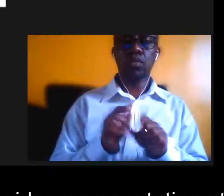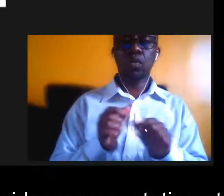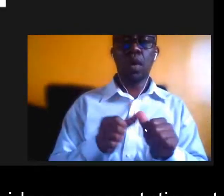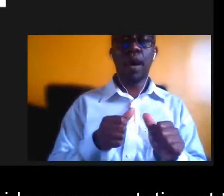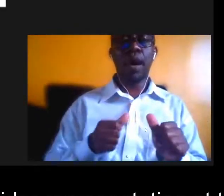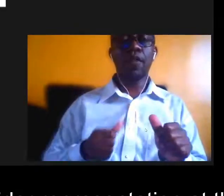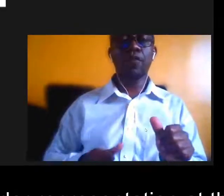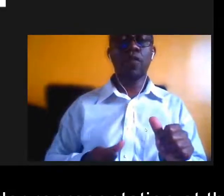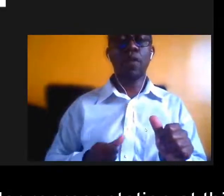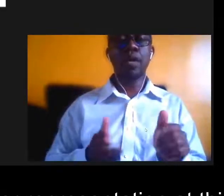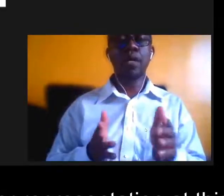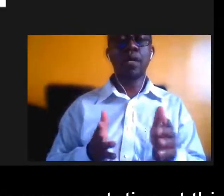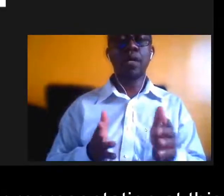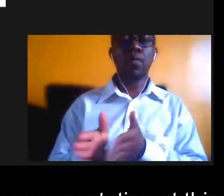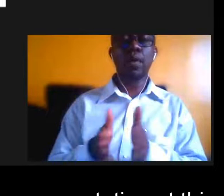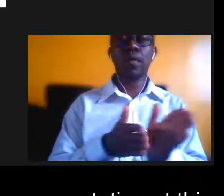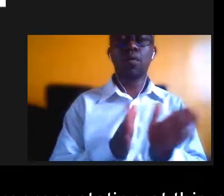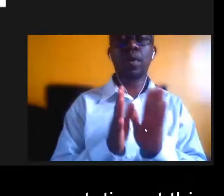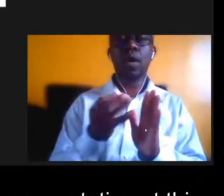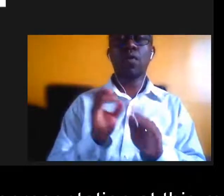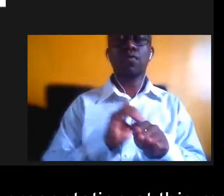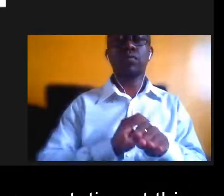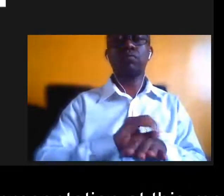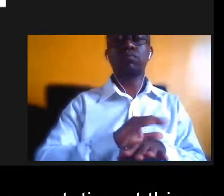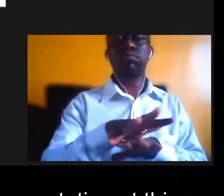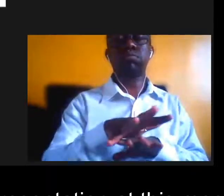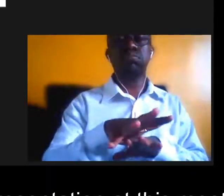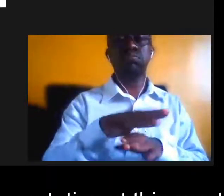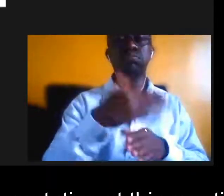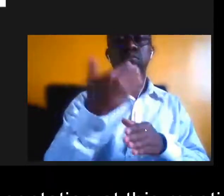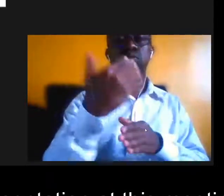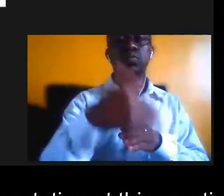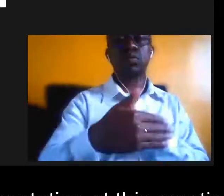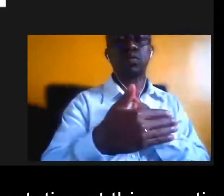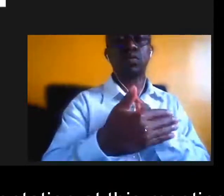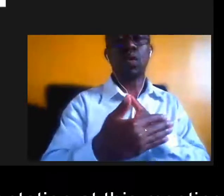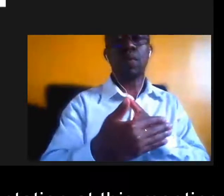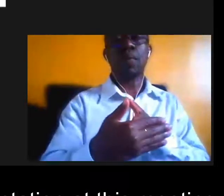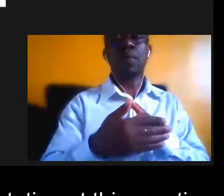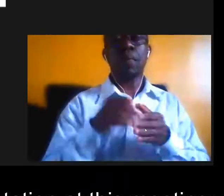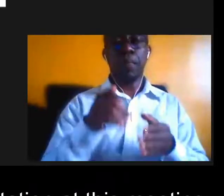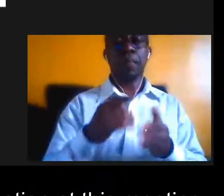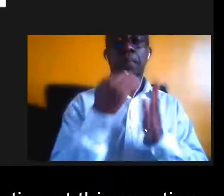all ways of spreading the COVID-19 have been also